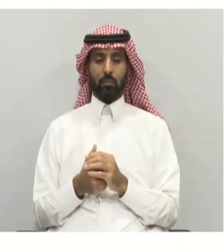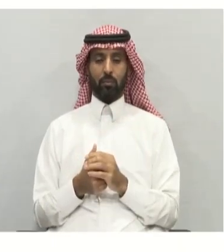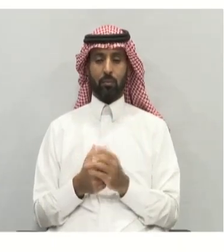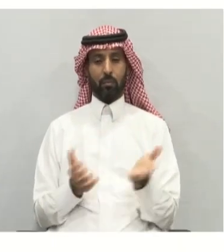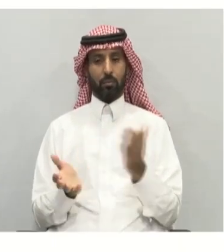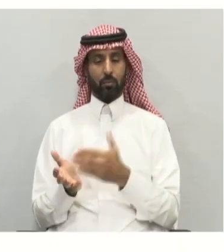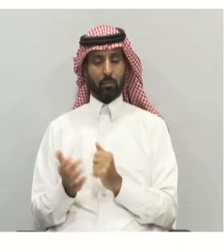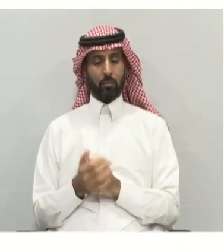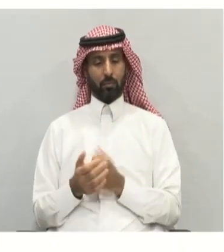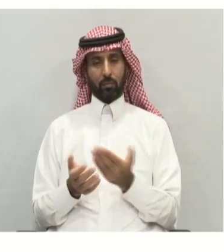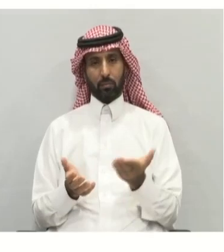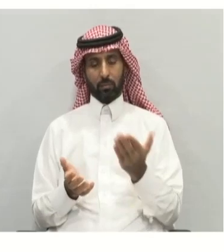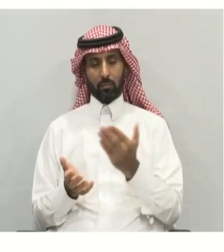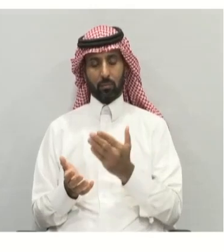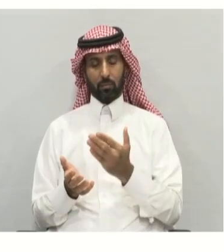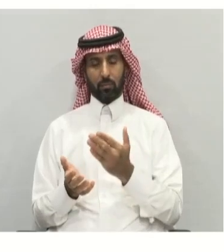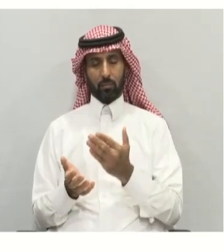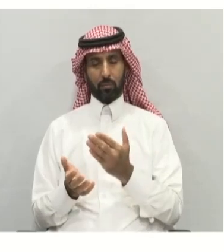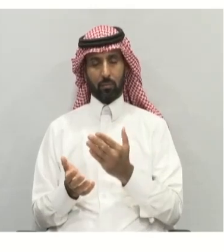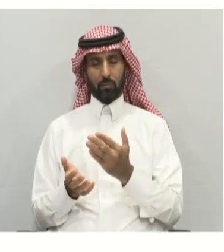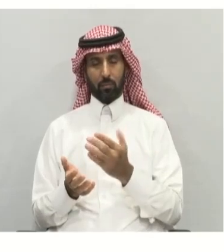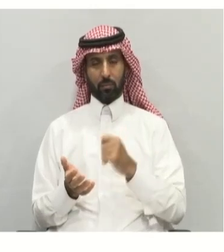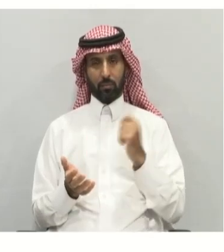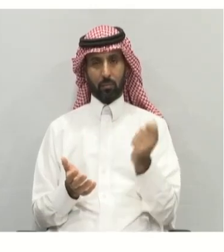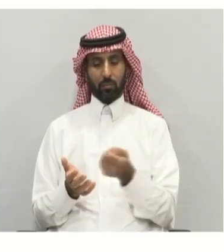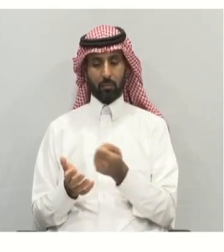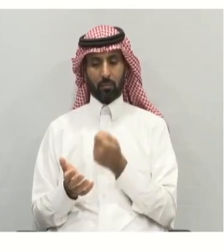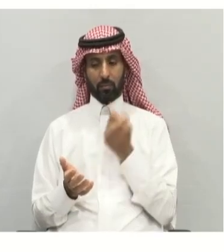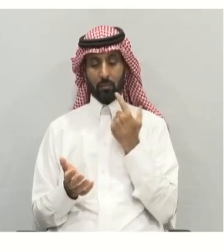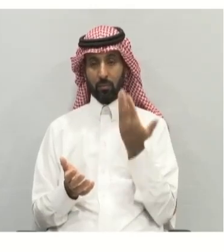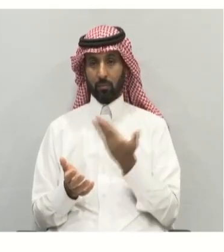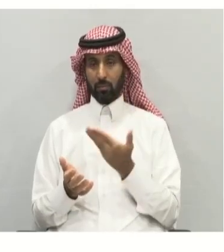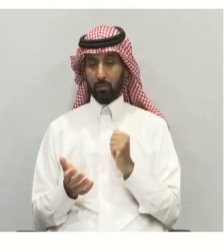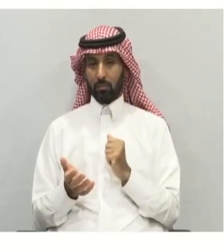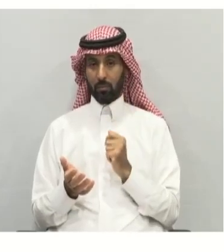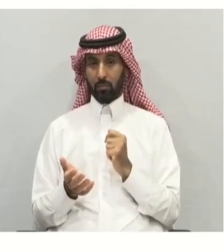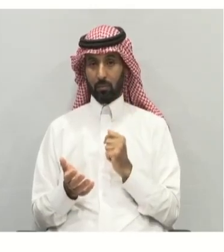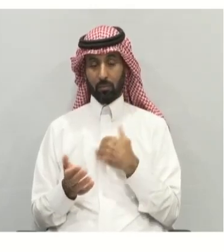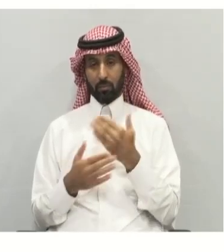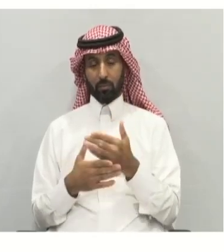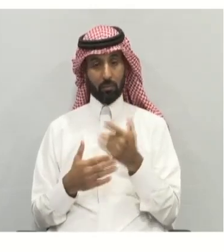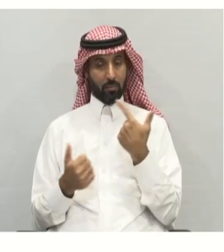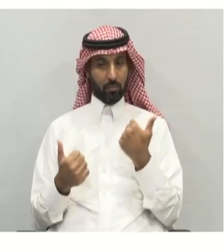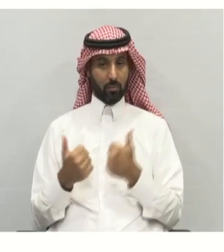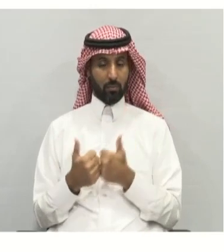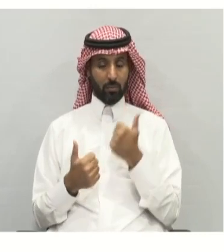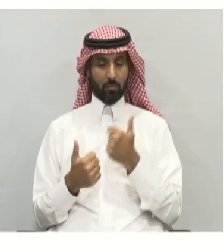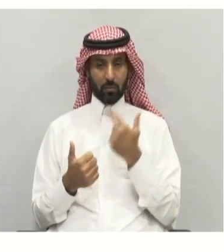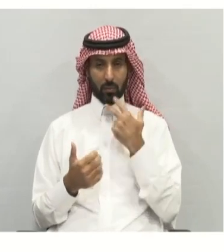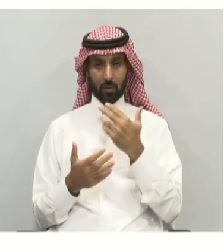After this, we went to the writing lesson, and we said that we had a very